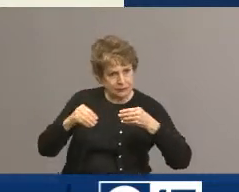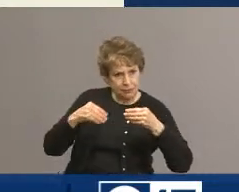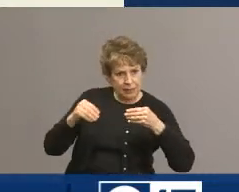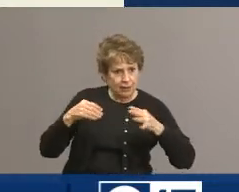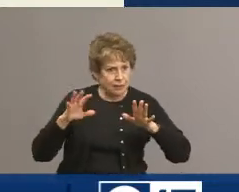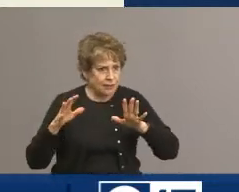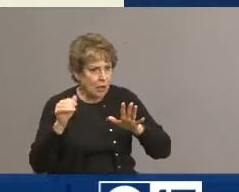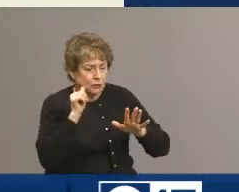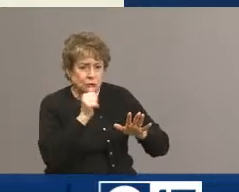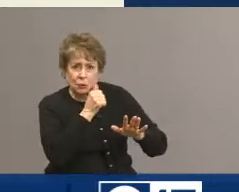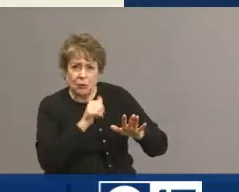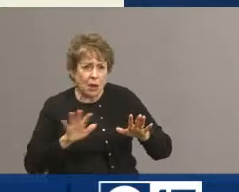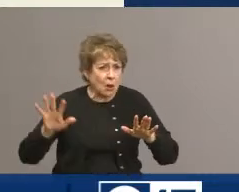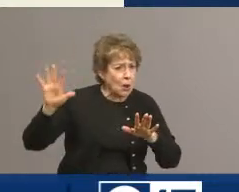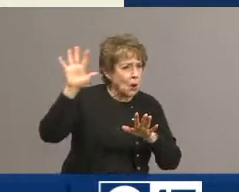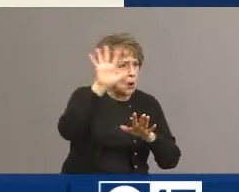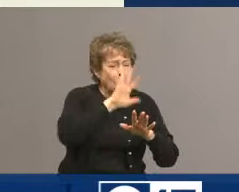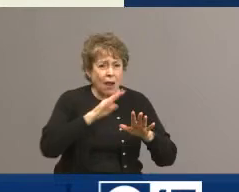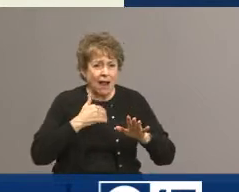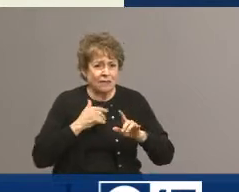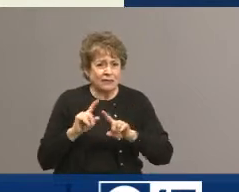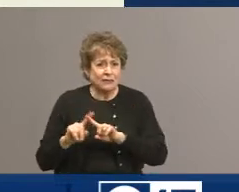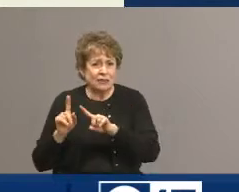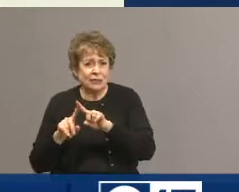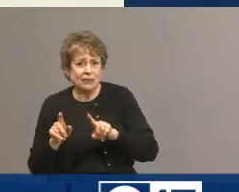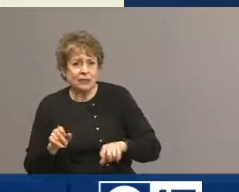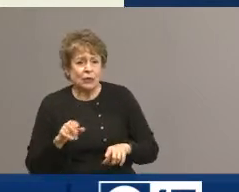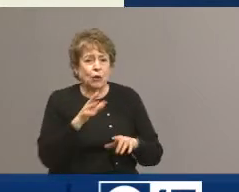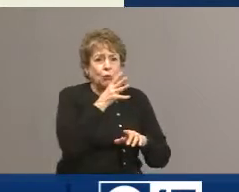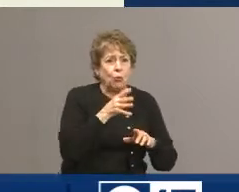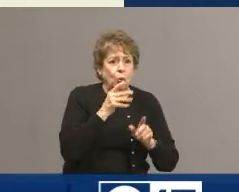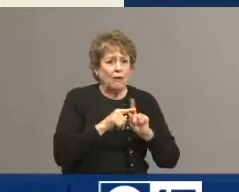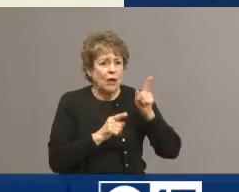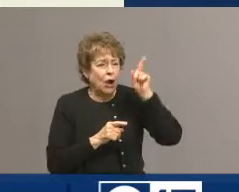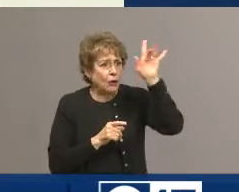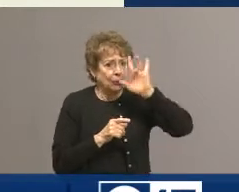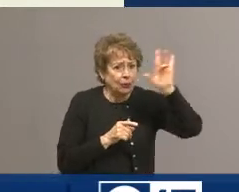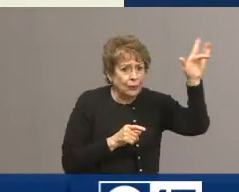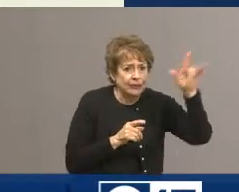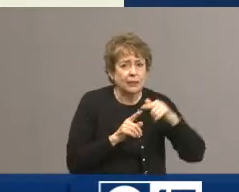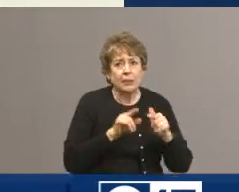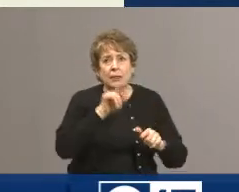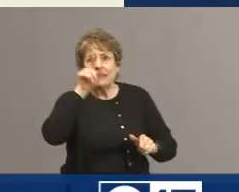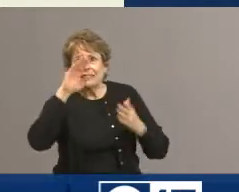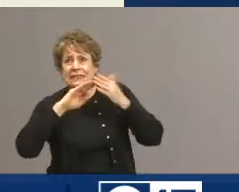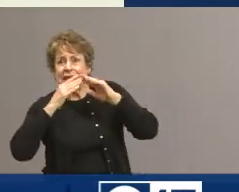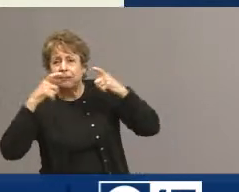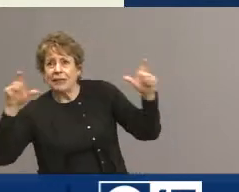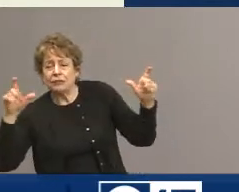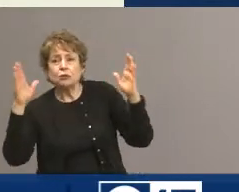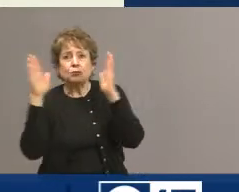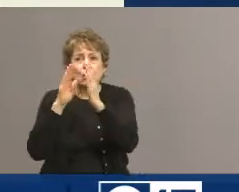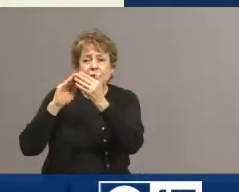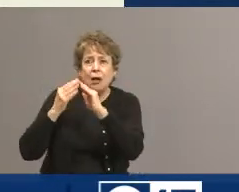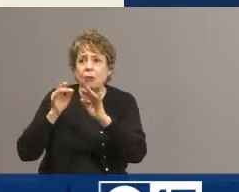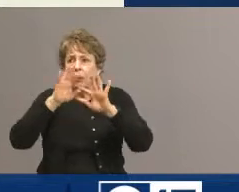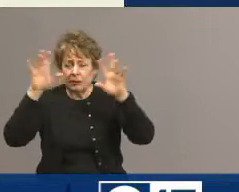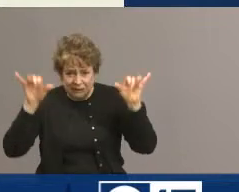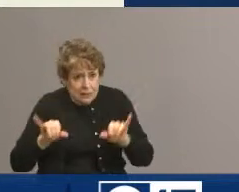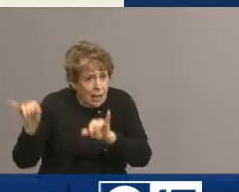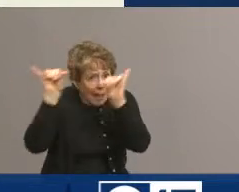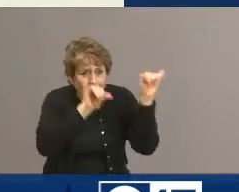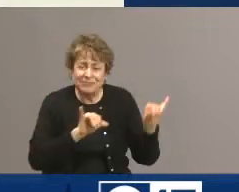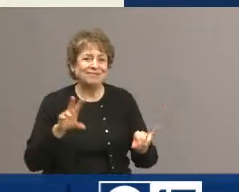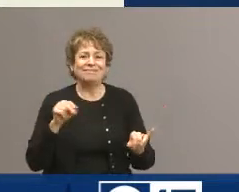that flexibility and authorities will be cascading in a way that protects public health. And